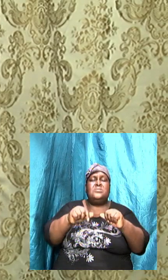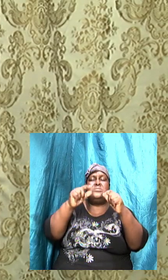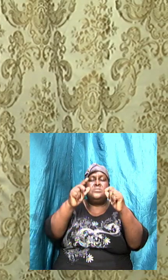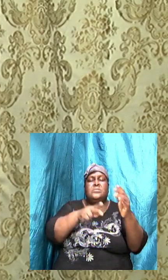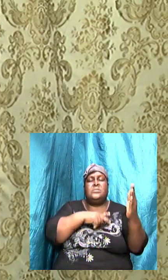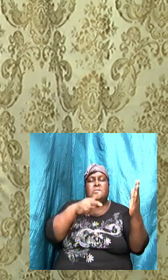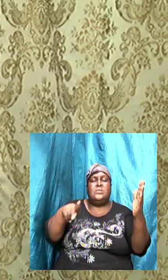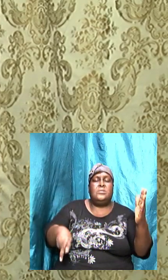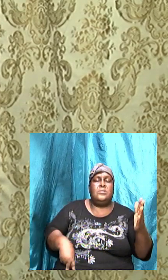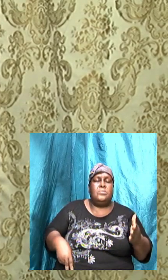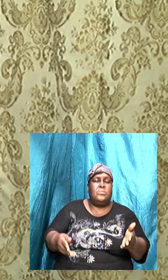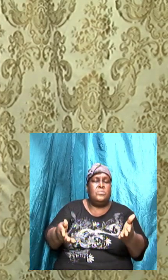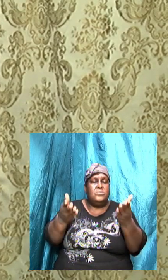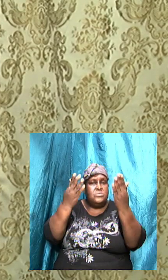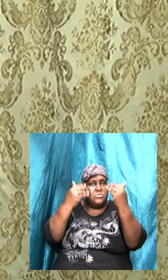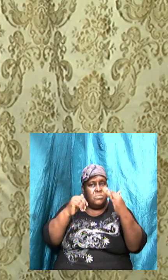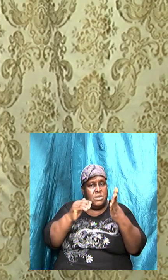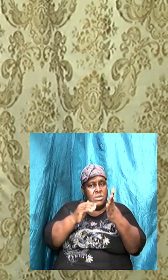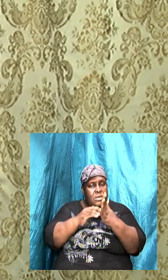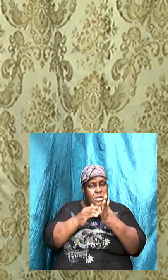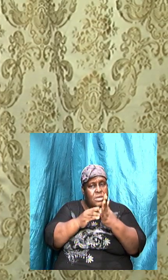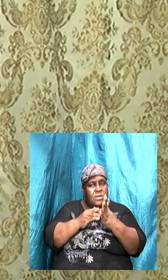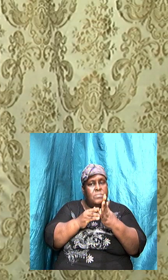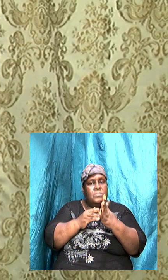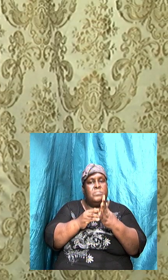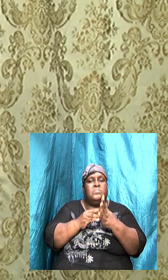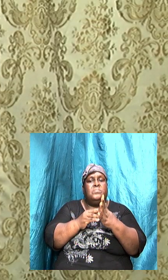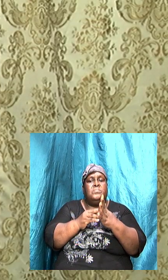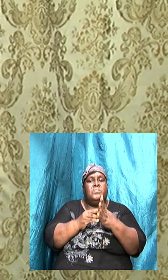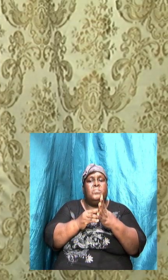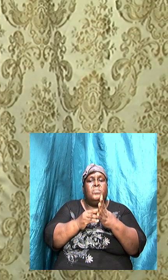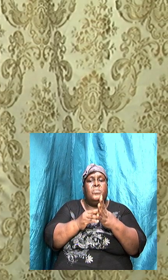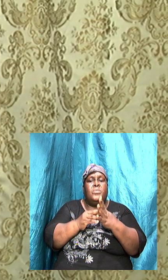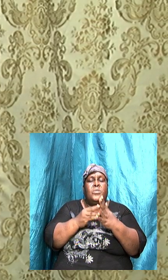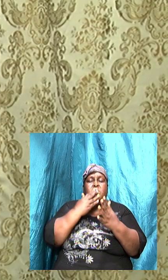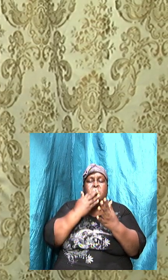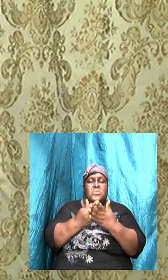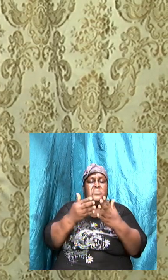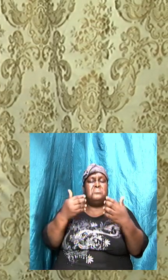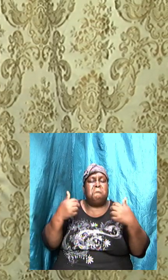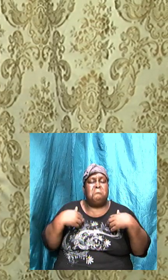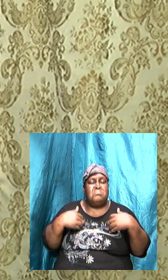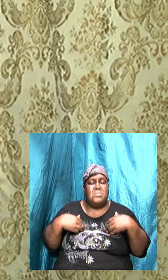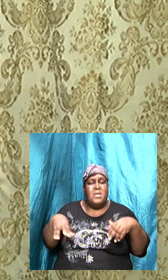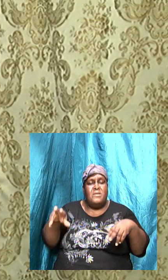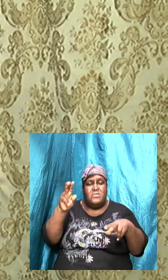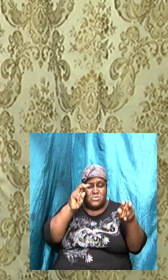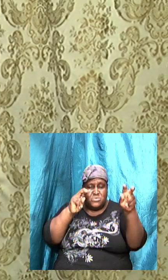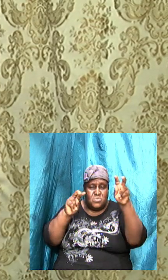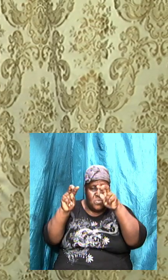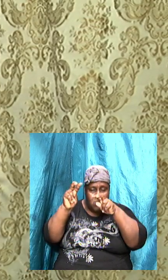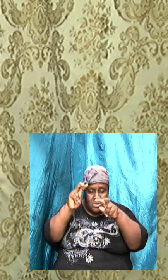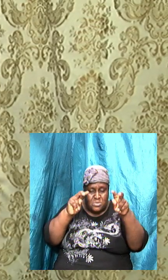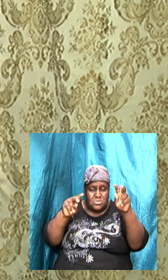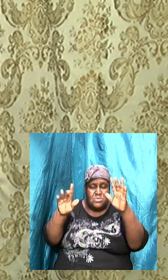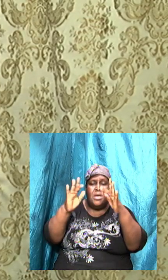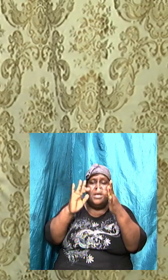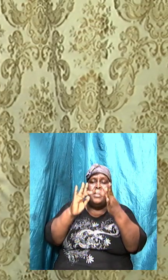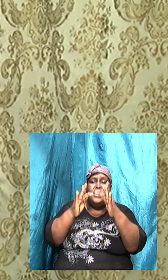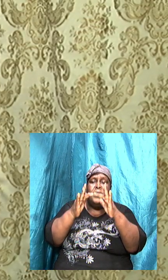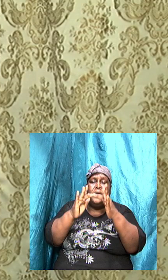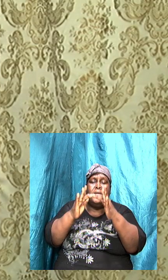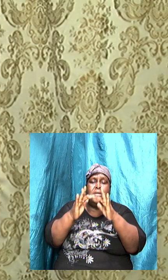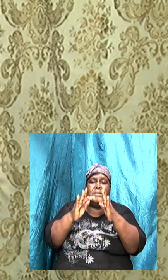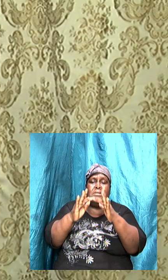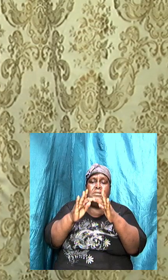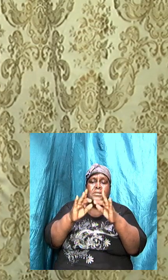again very soon. So good to have us tuning in. Amen. As we delve into